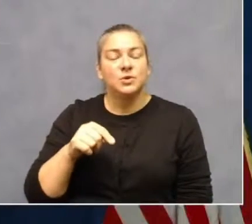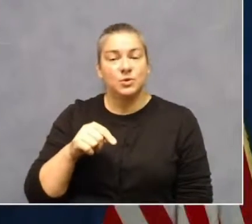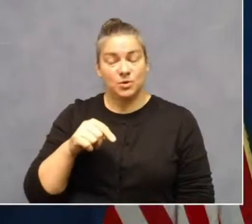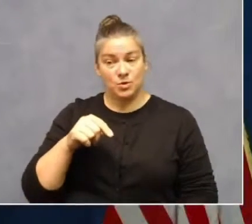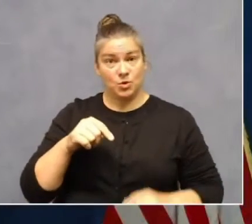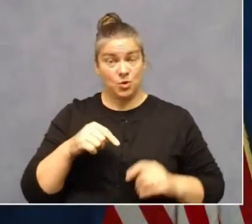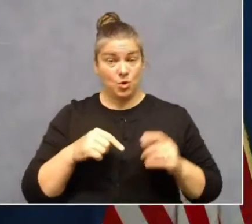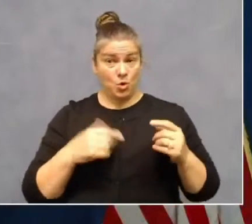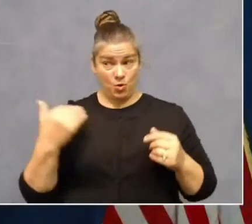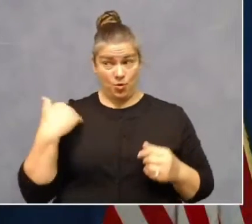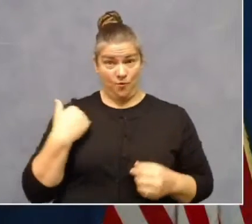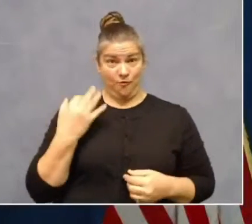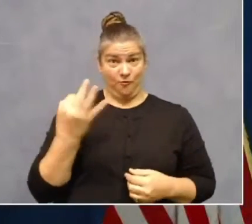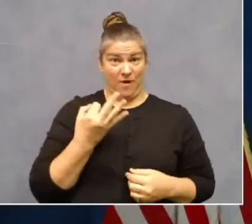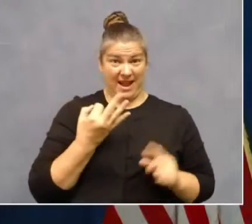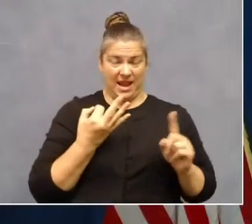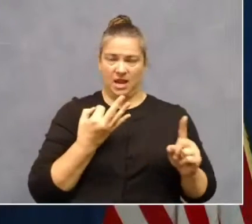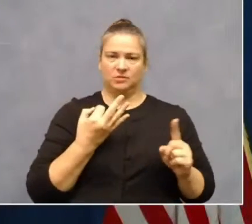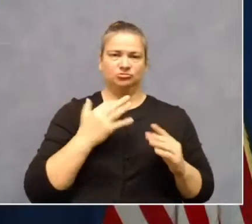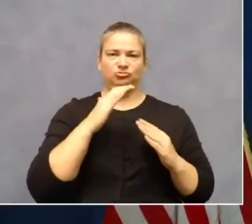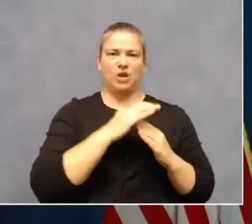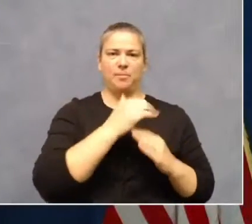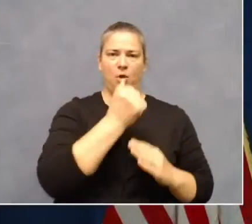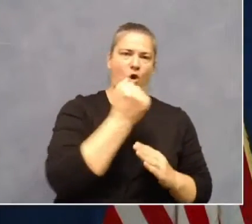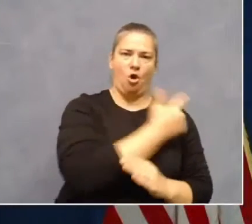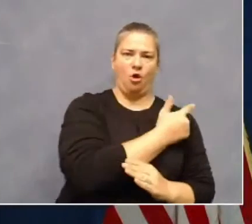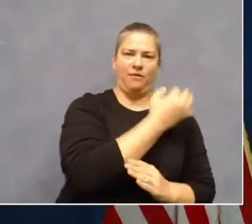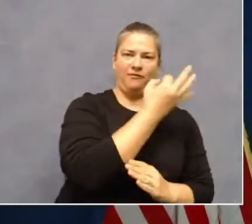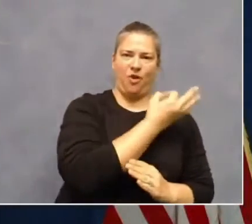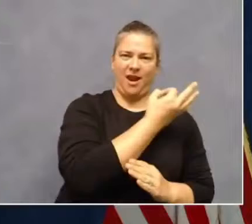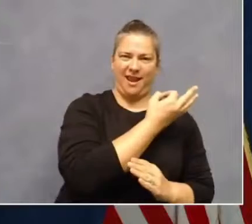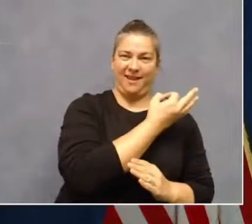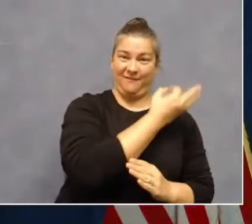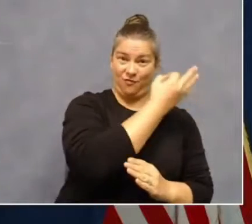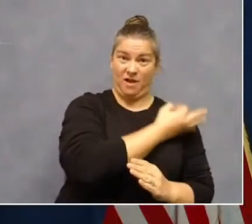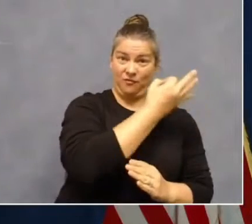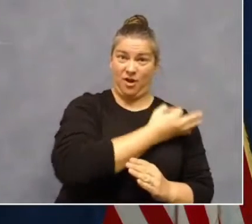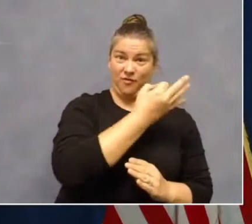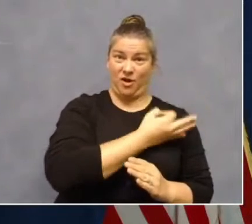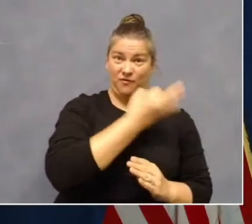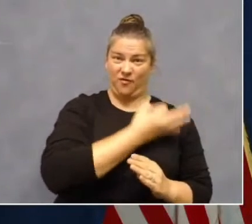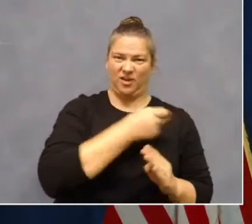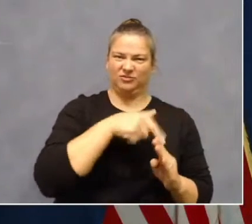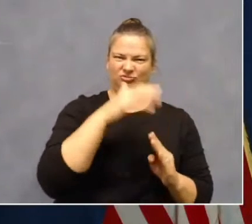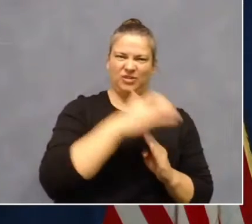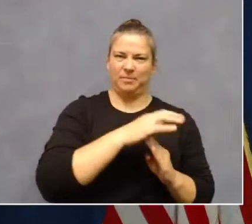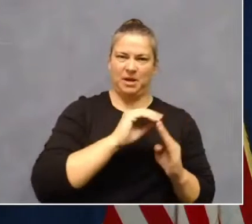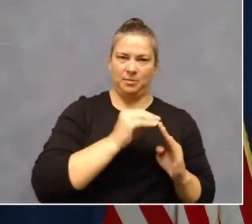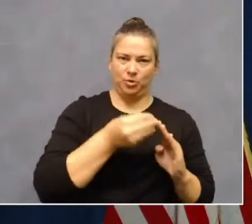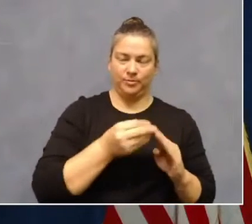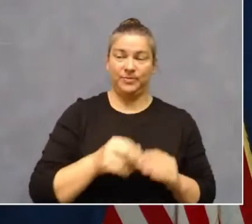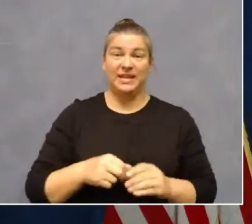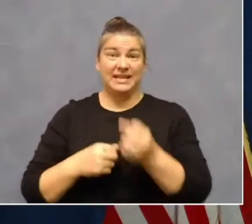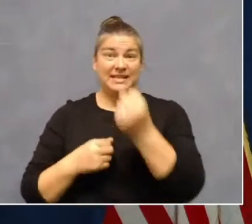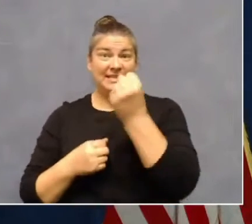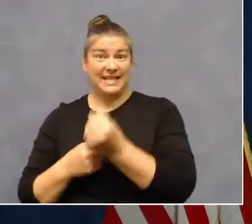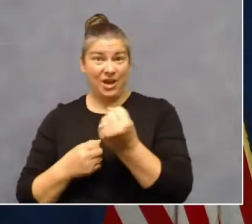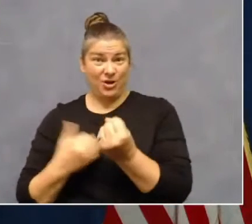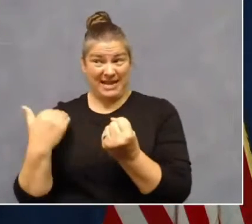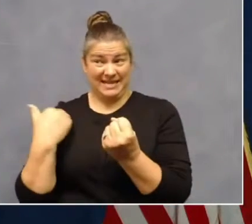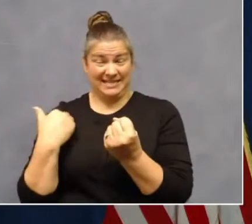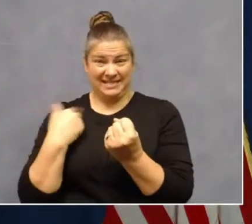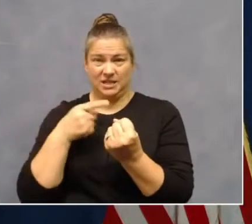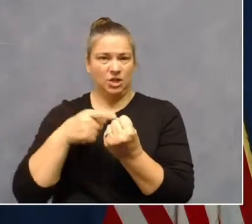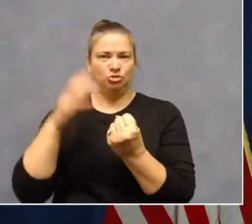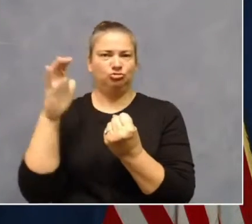this last Friday. We had the highest Saturday ever, this last Saturday. We had the highest Sunday ever,